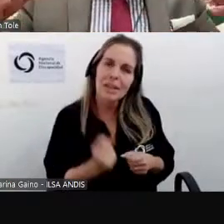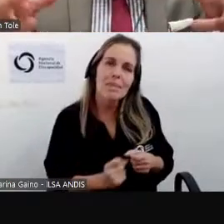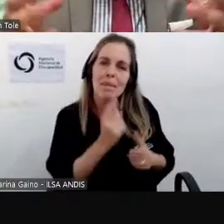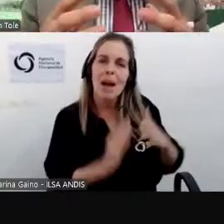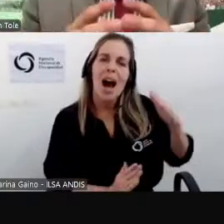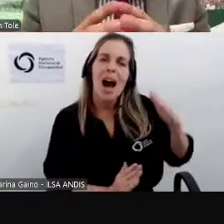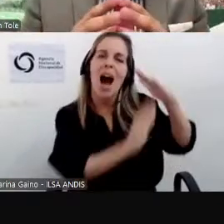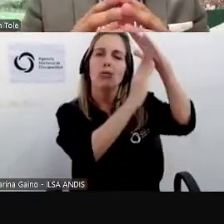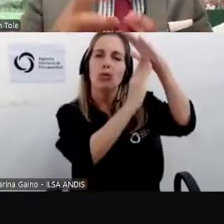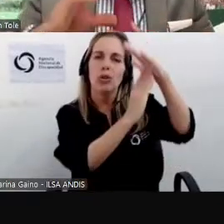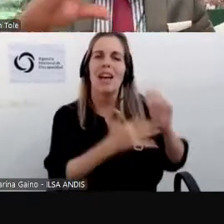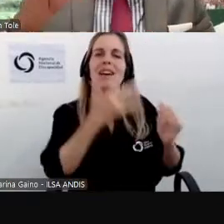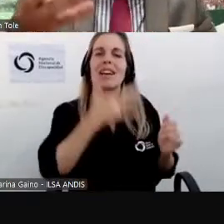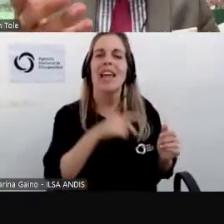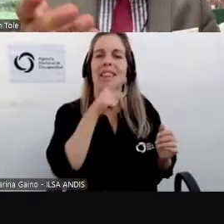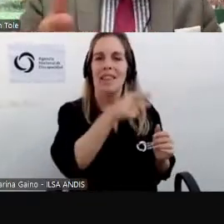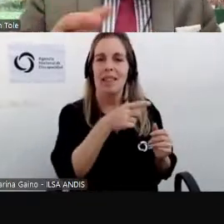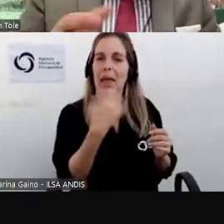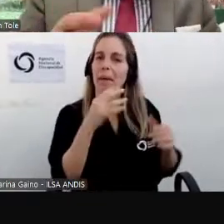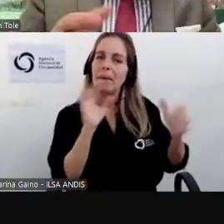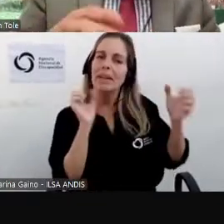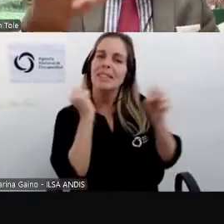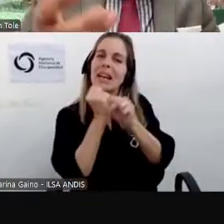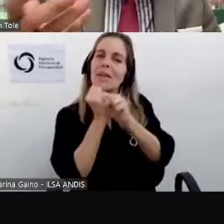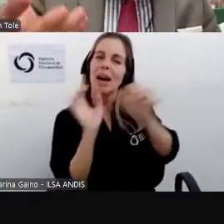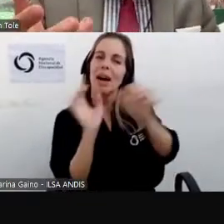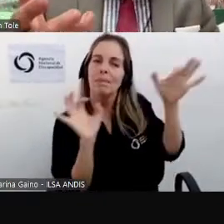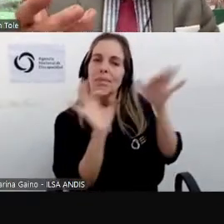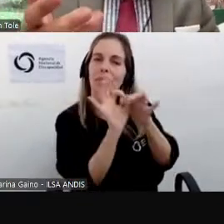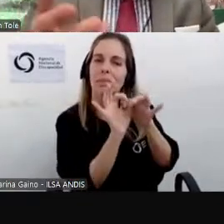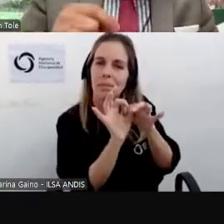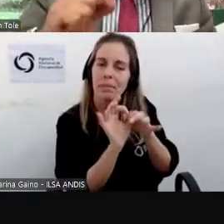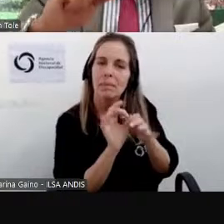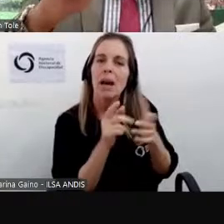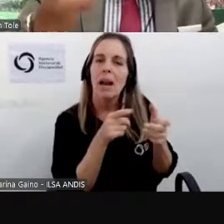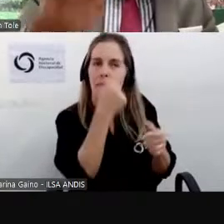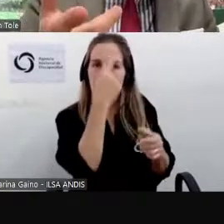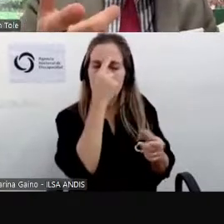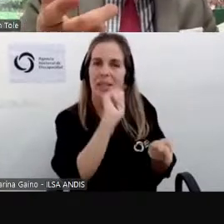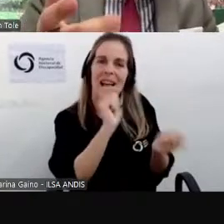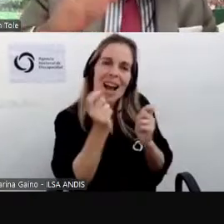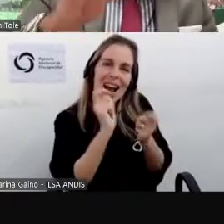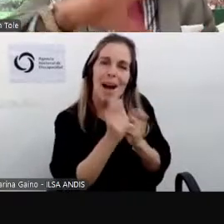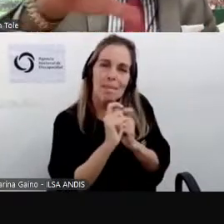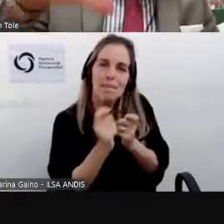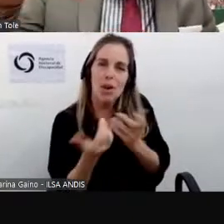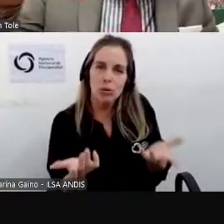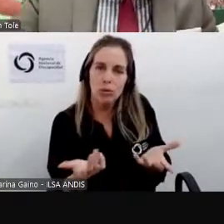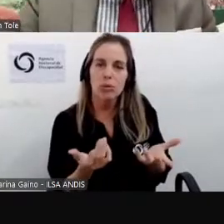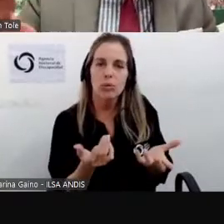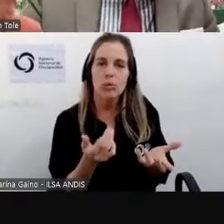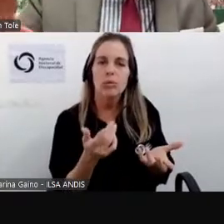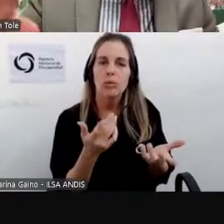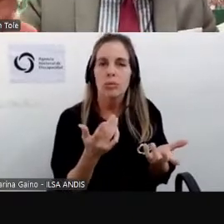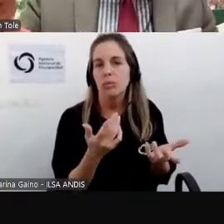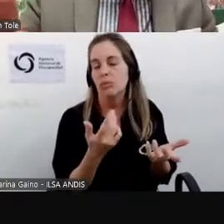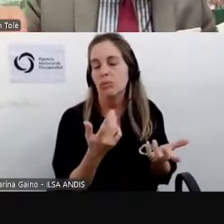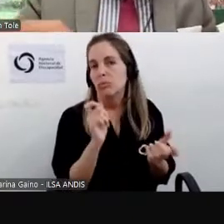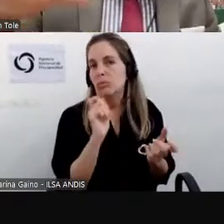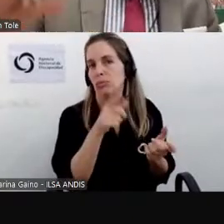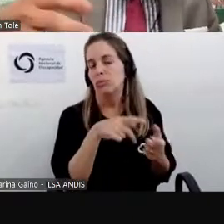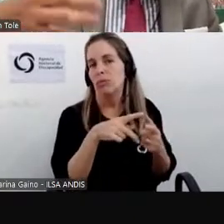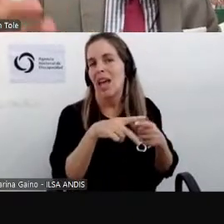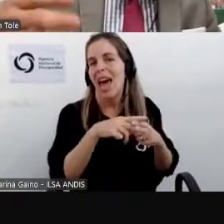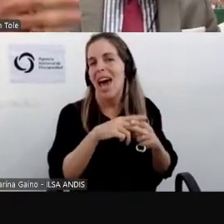the top management, but rather to articulate it and to effect changes